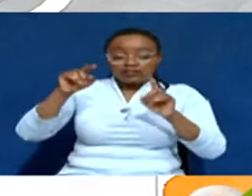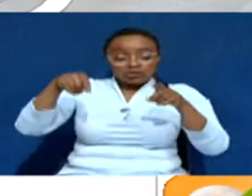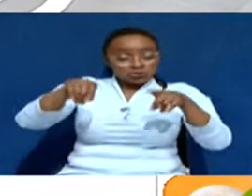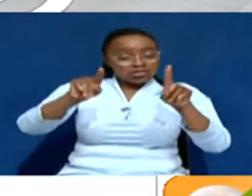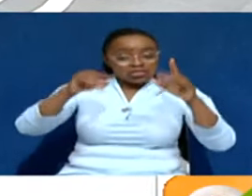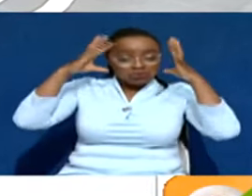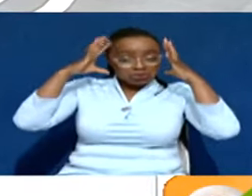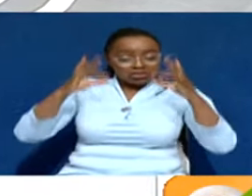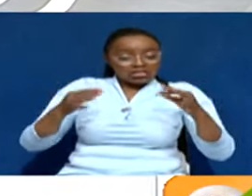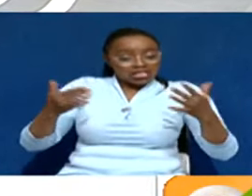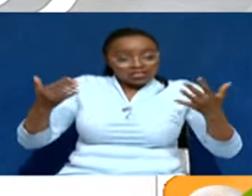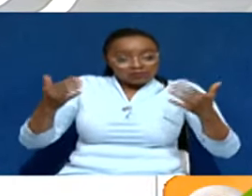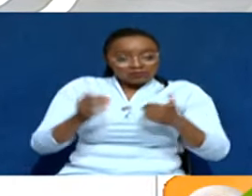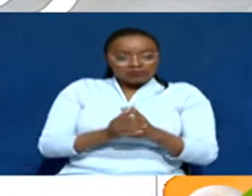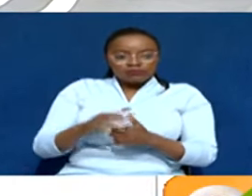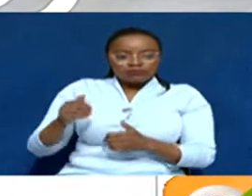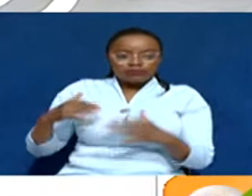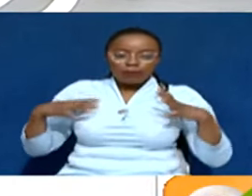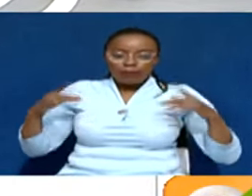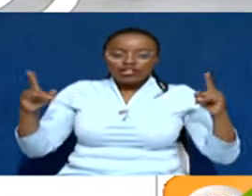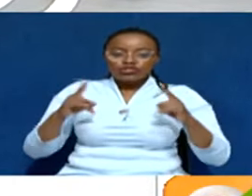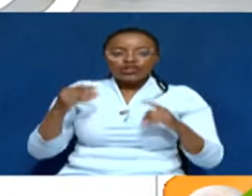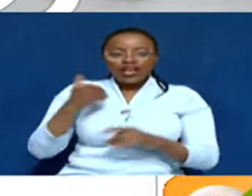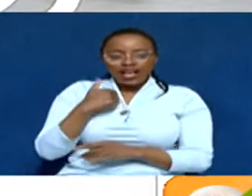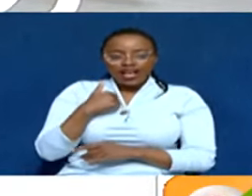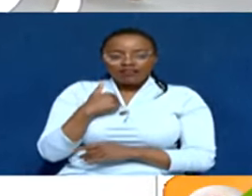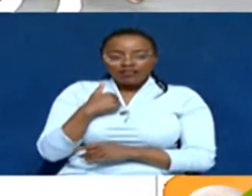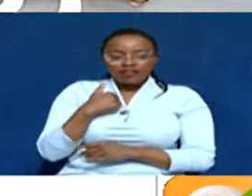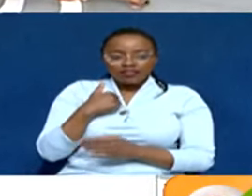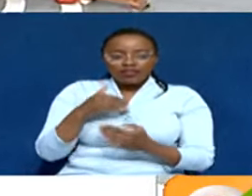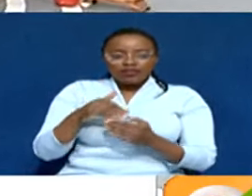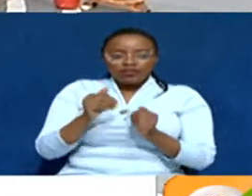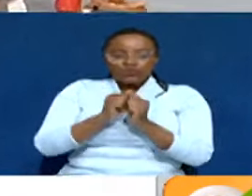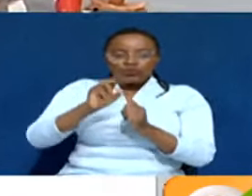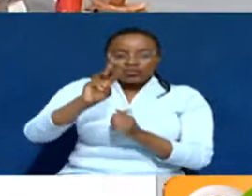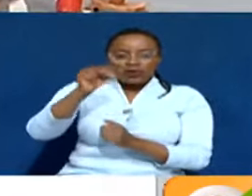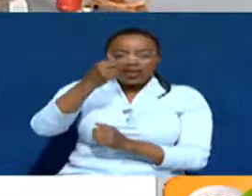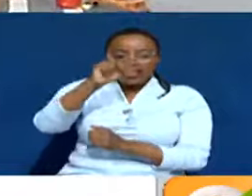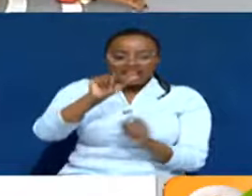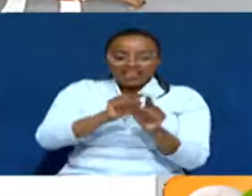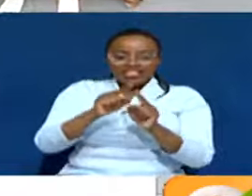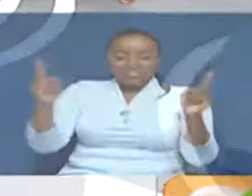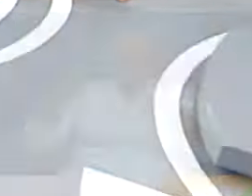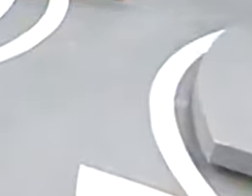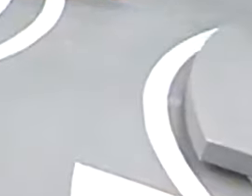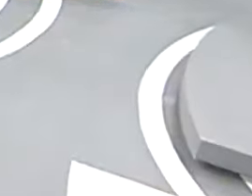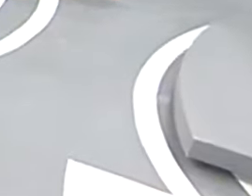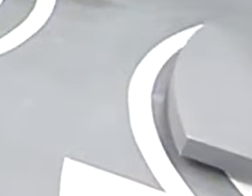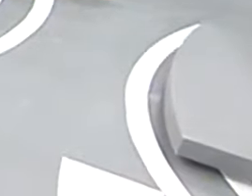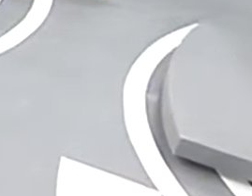what you make of it. Jeff Kenenge Live takes a break. We'll be back with Wahiga in a moment.